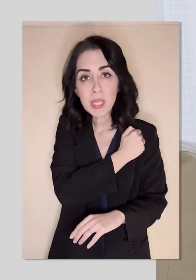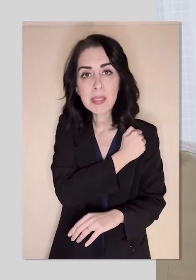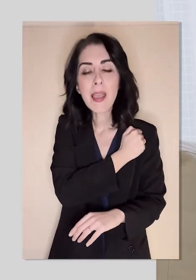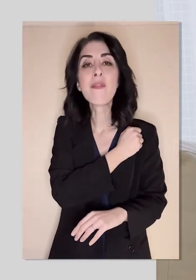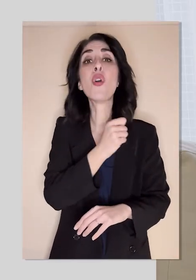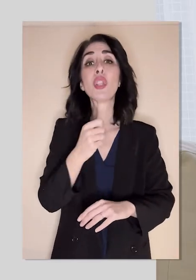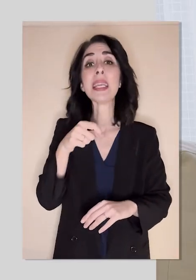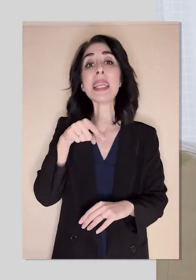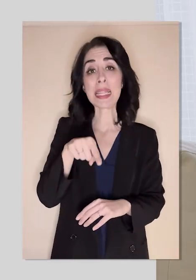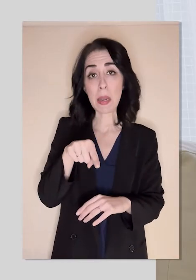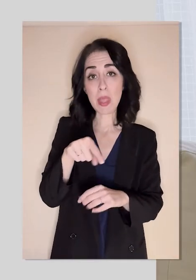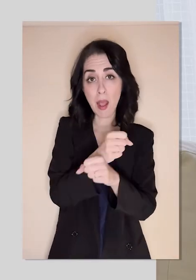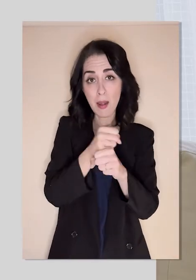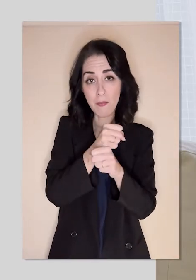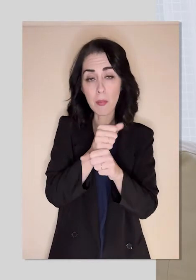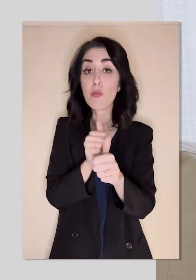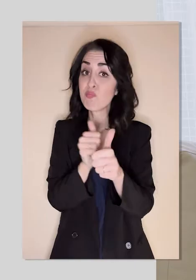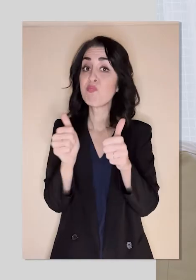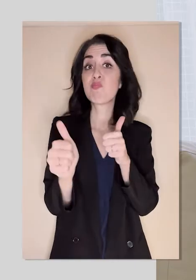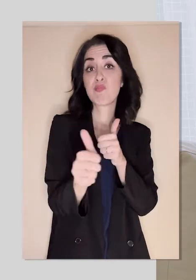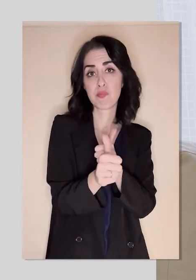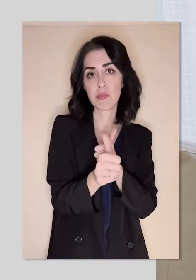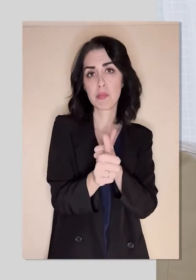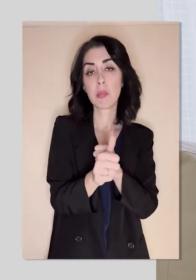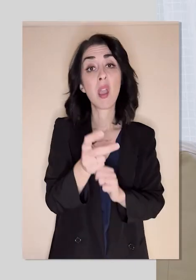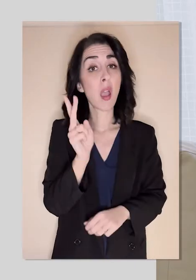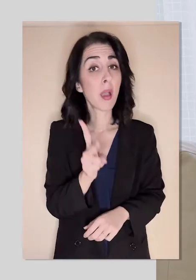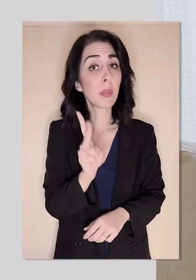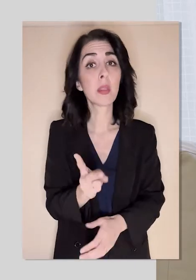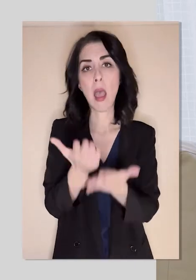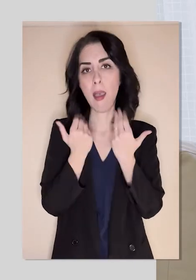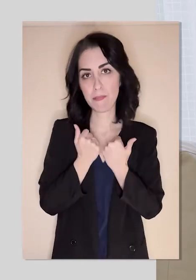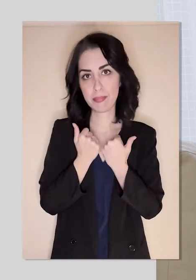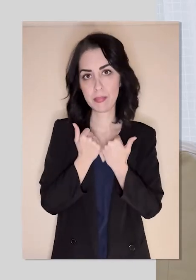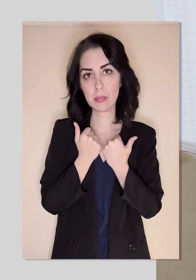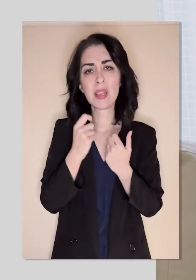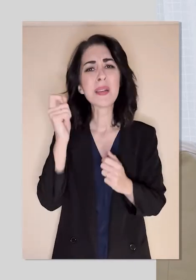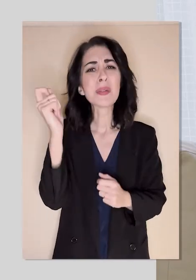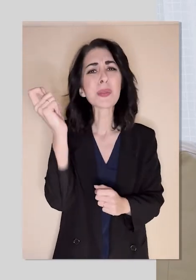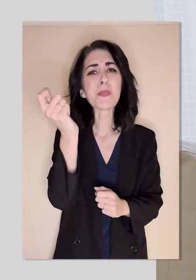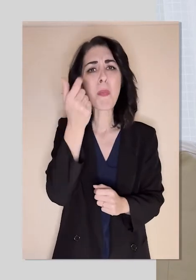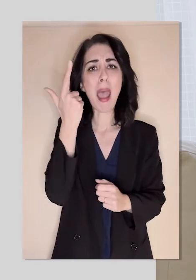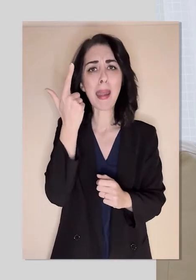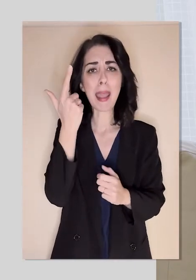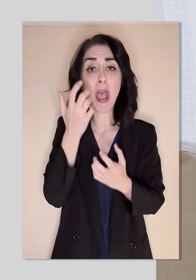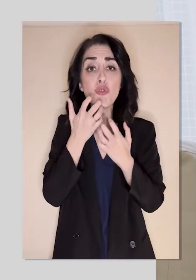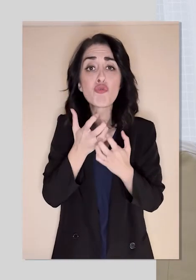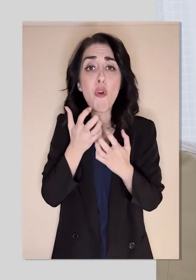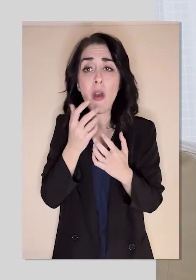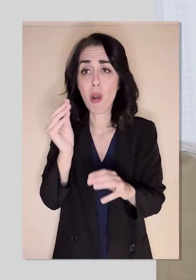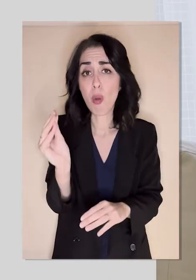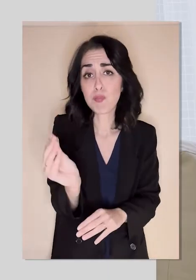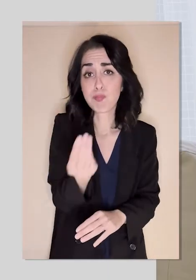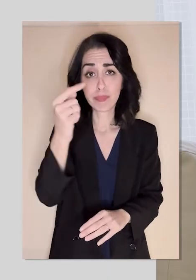dangerous. There are very rare cases where people have some terrible thing happen, but triptans have been